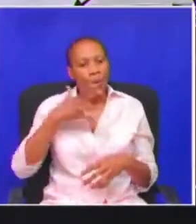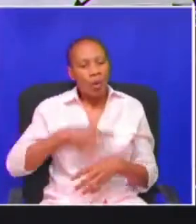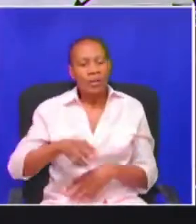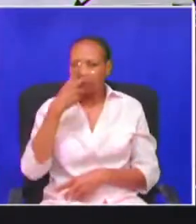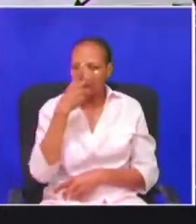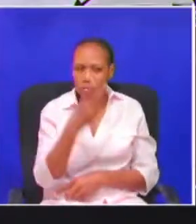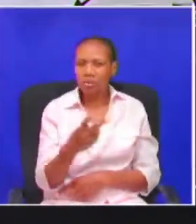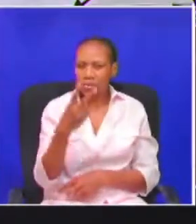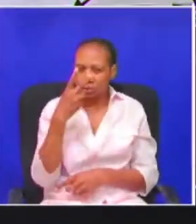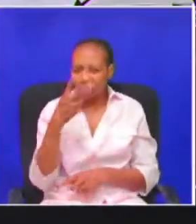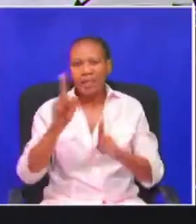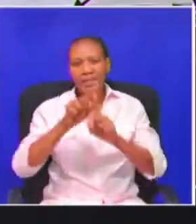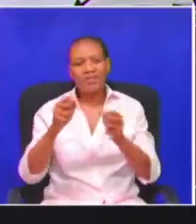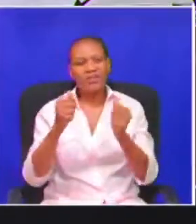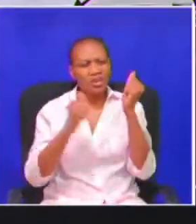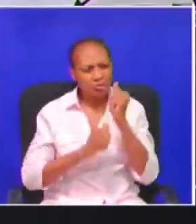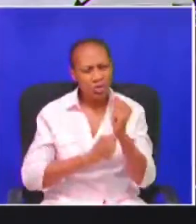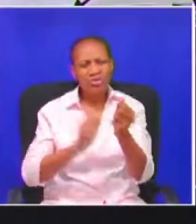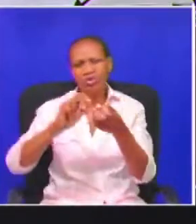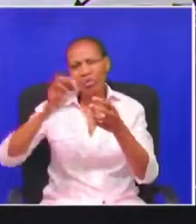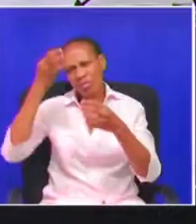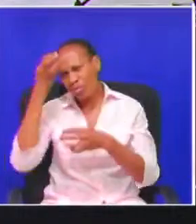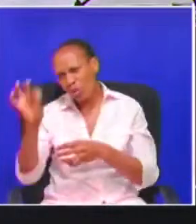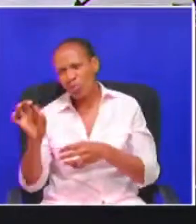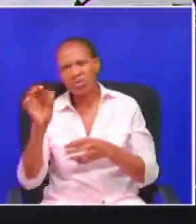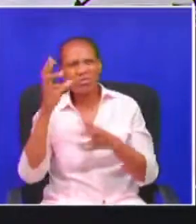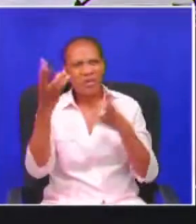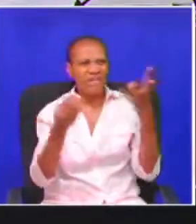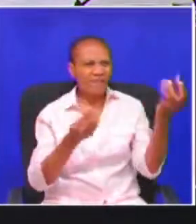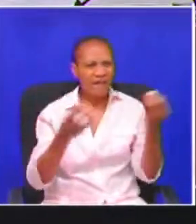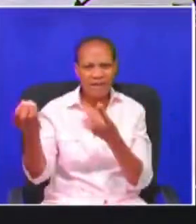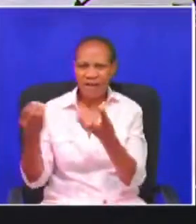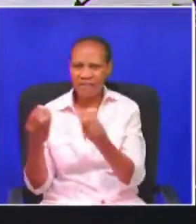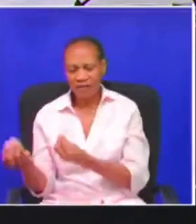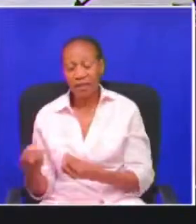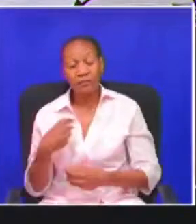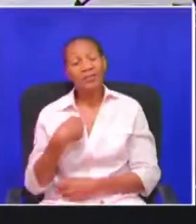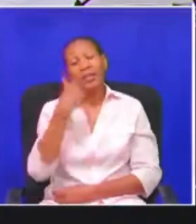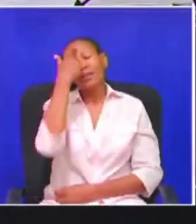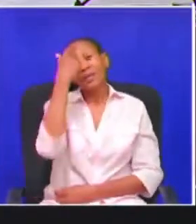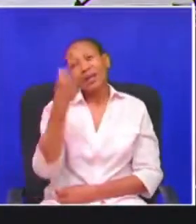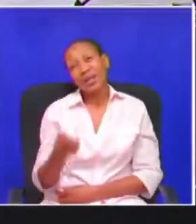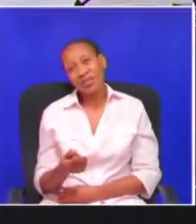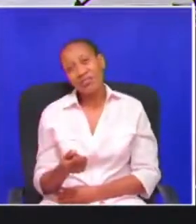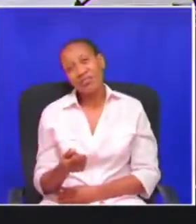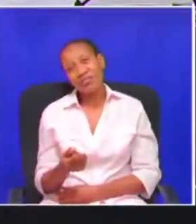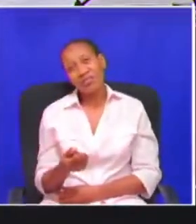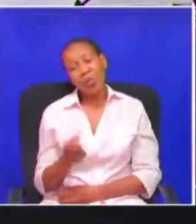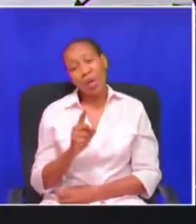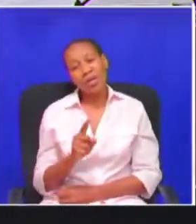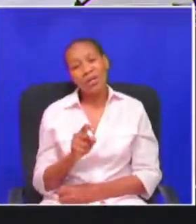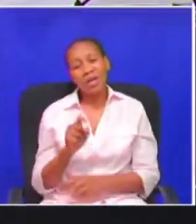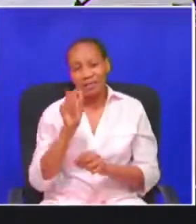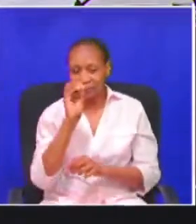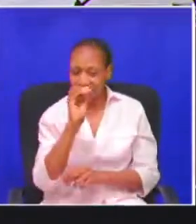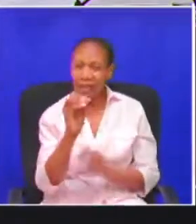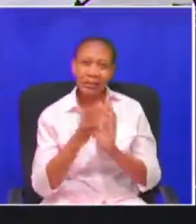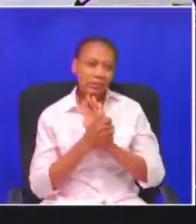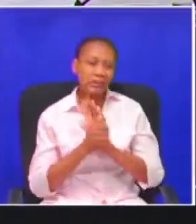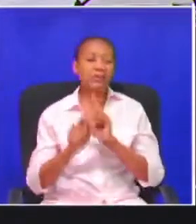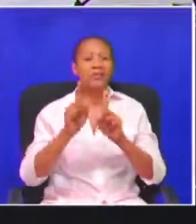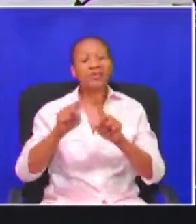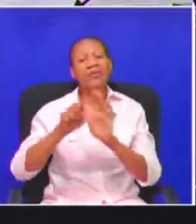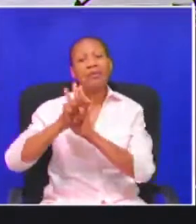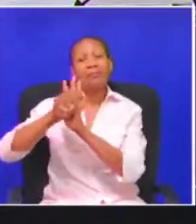of investors, a number of governments, and I do believe that there is a deep hunger in those markets